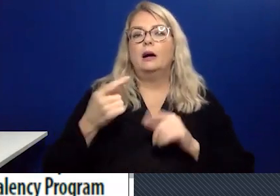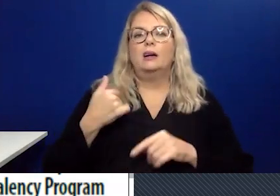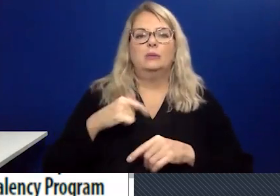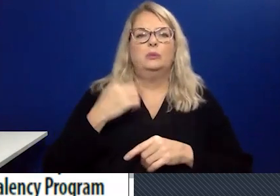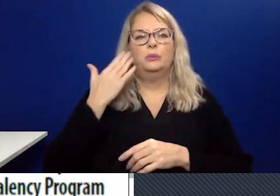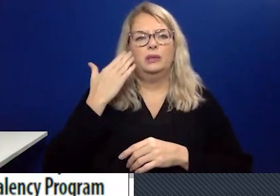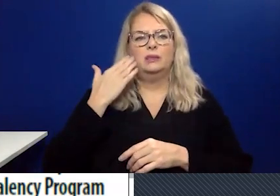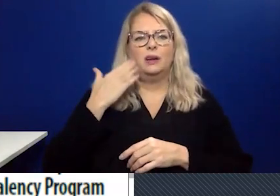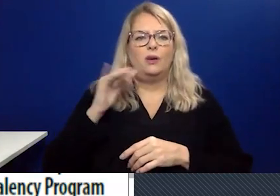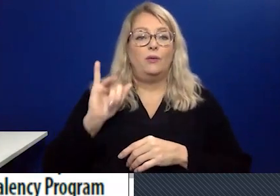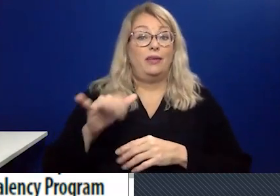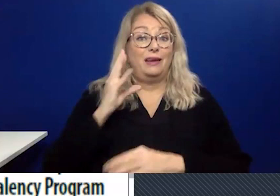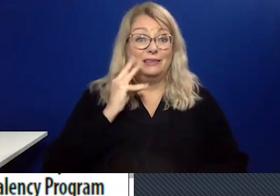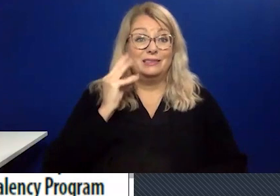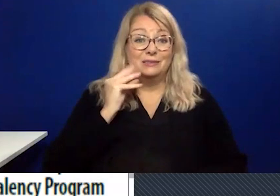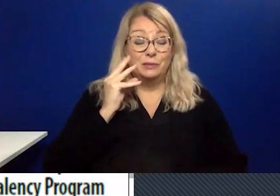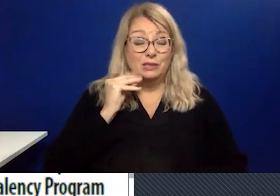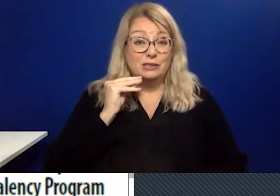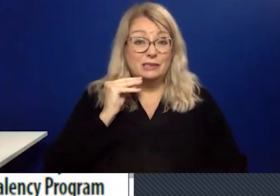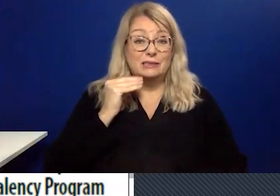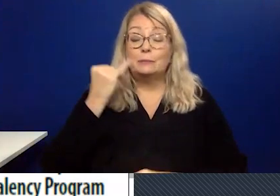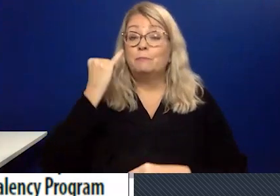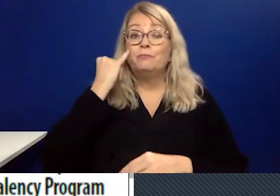that experience of if you don't